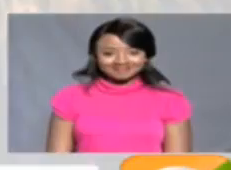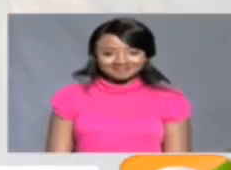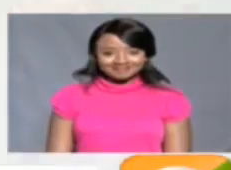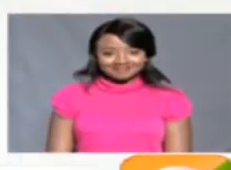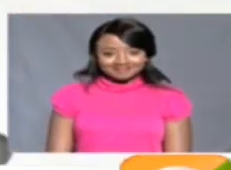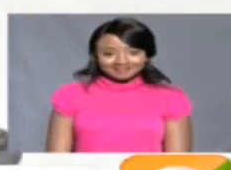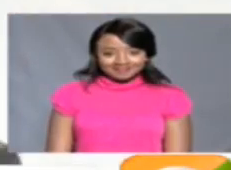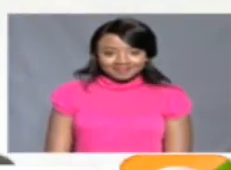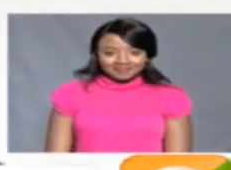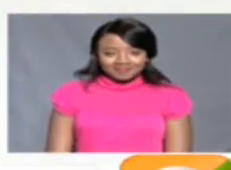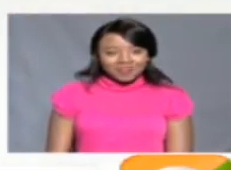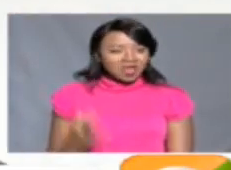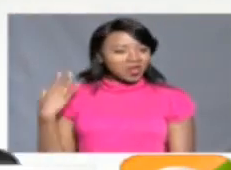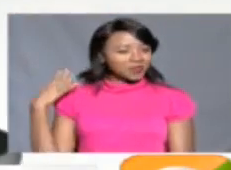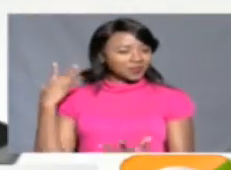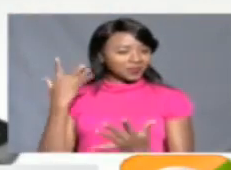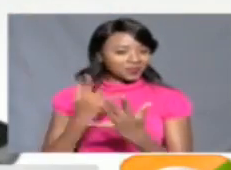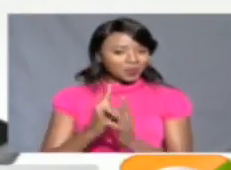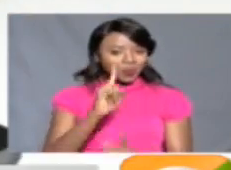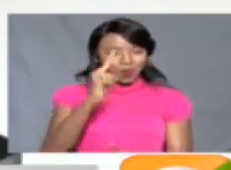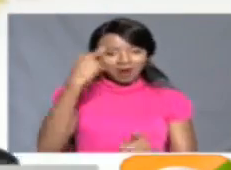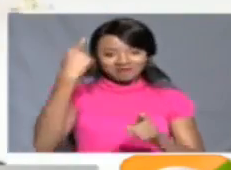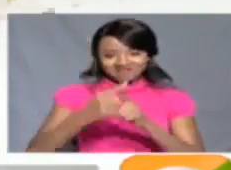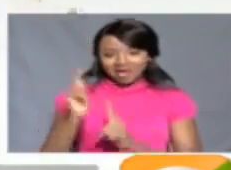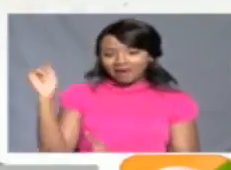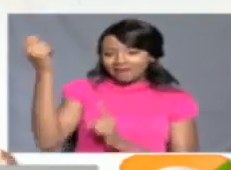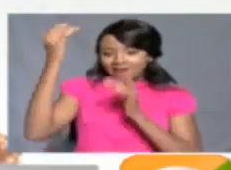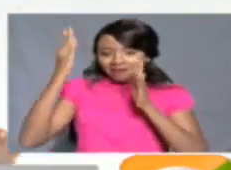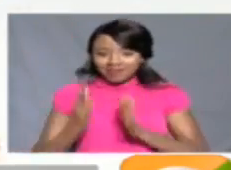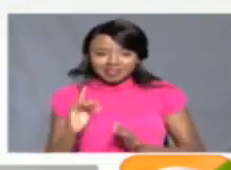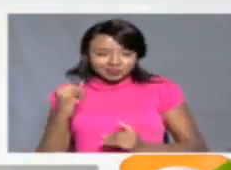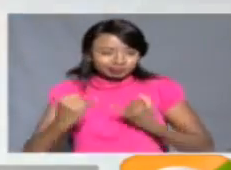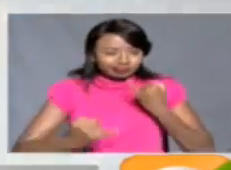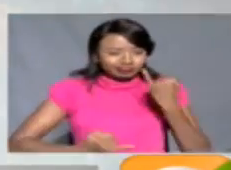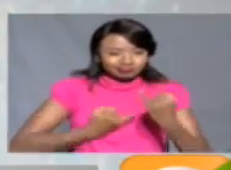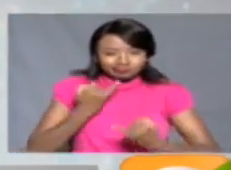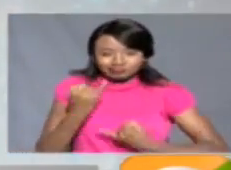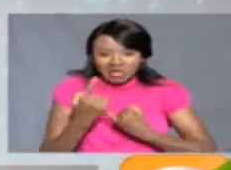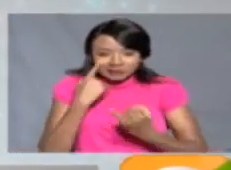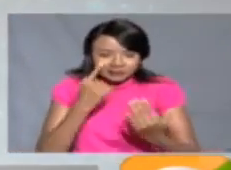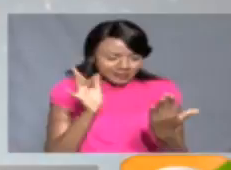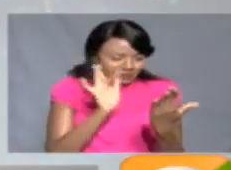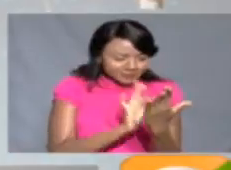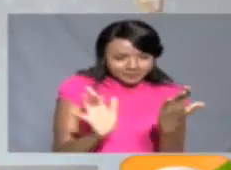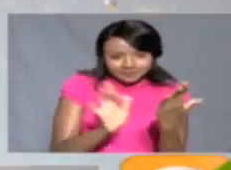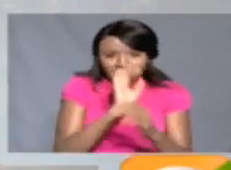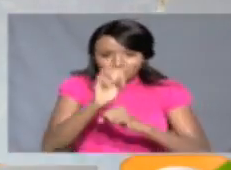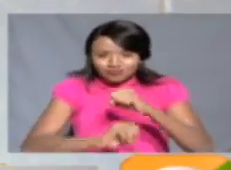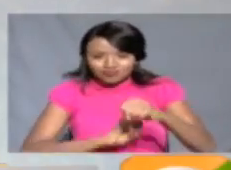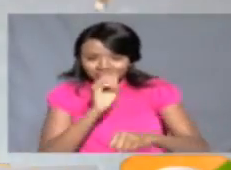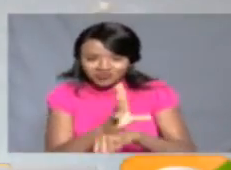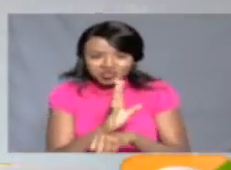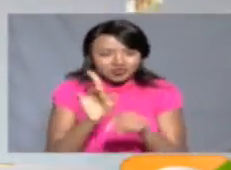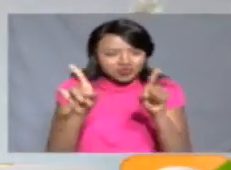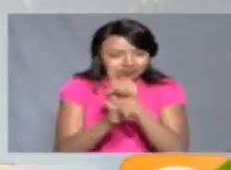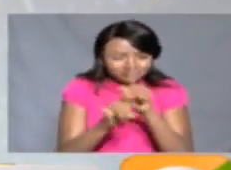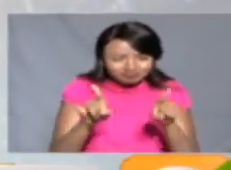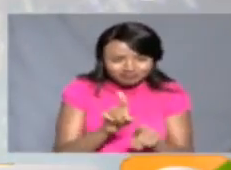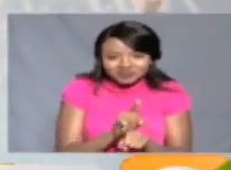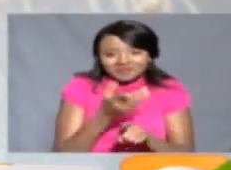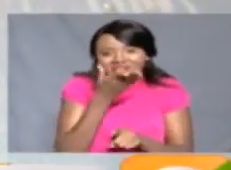For over 1 year now, Kenyans have enjoyed unrivaled content on the country's premier video on demand